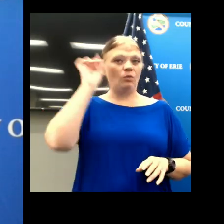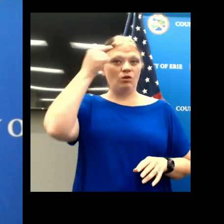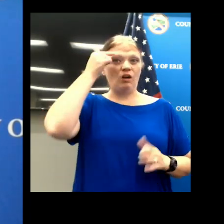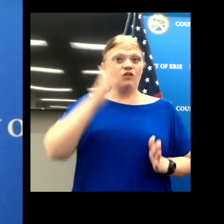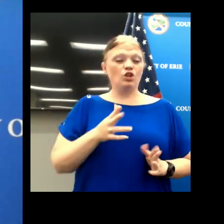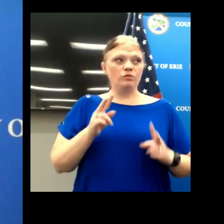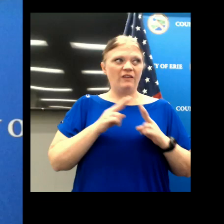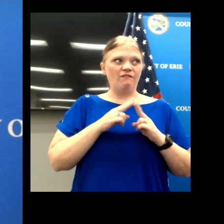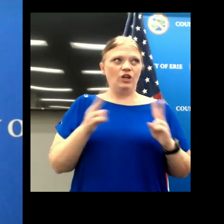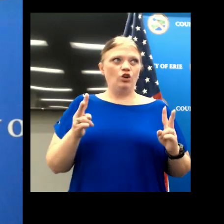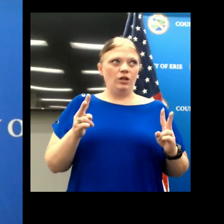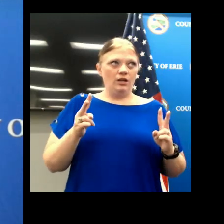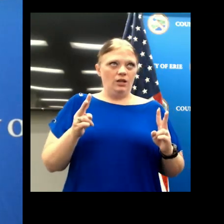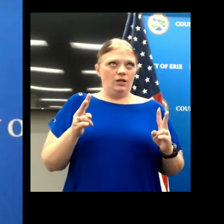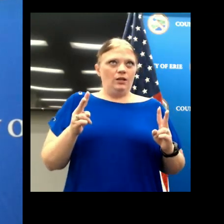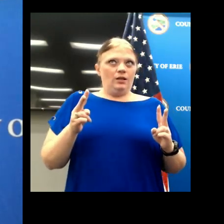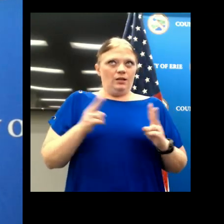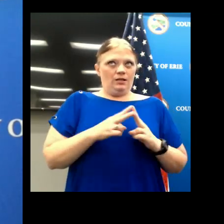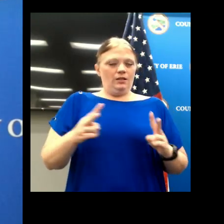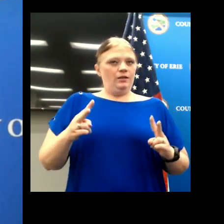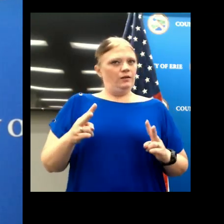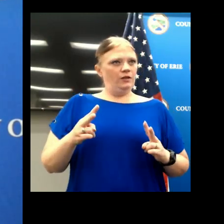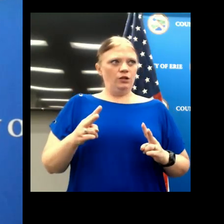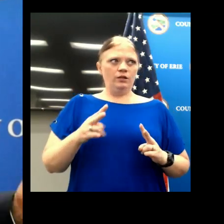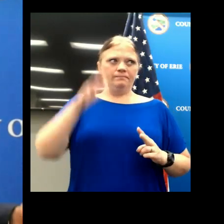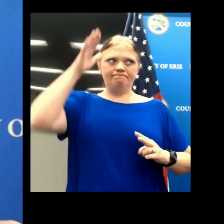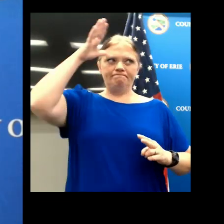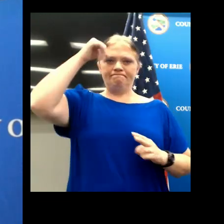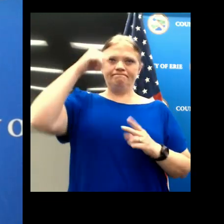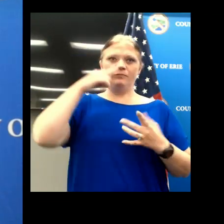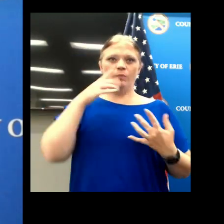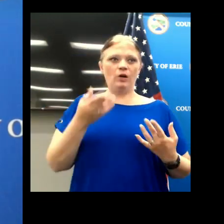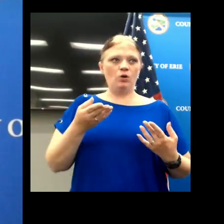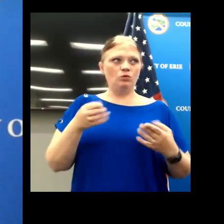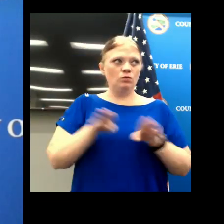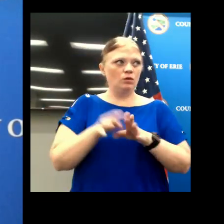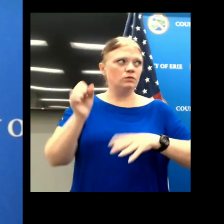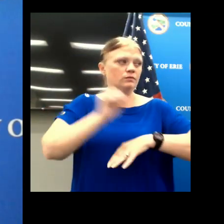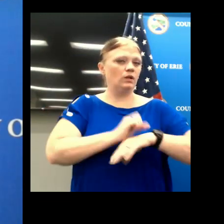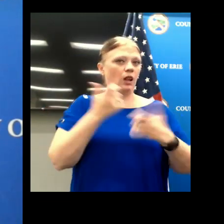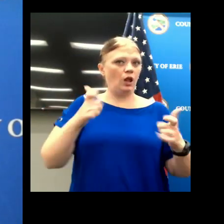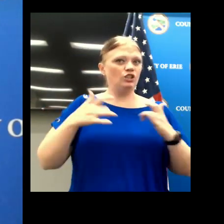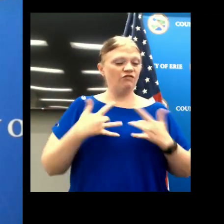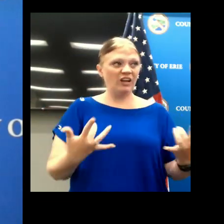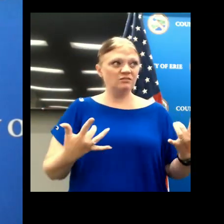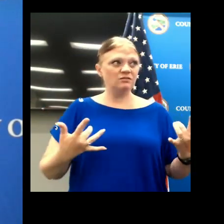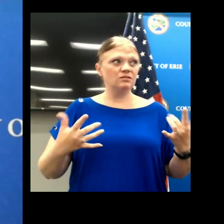been very, very adamant about shutting down large events that have bringing